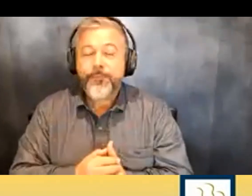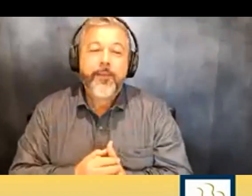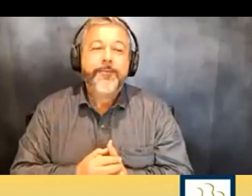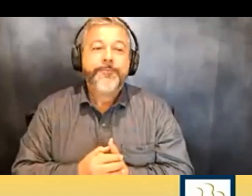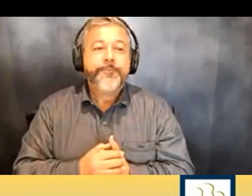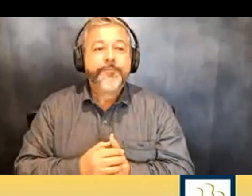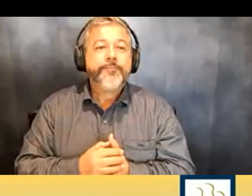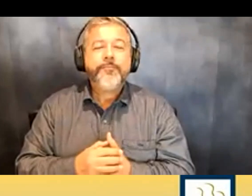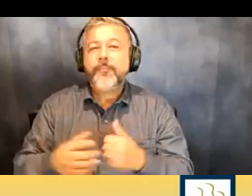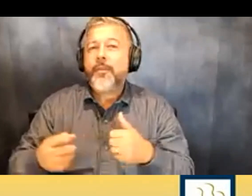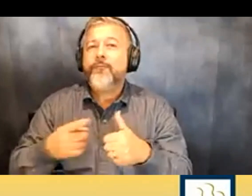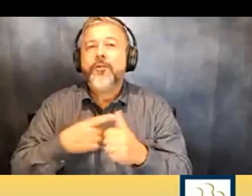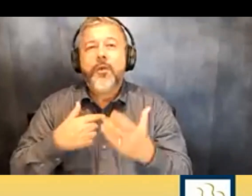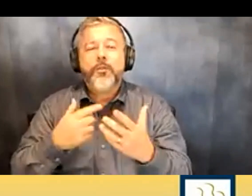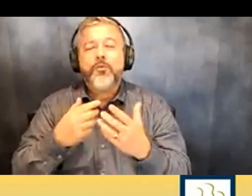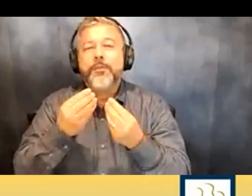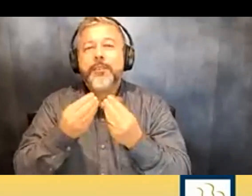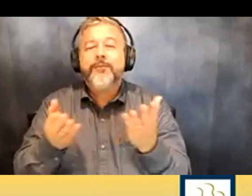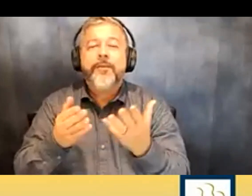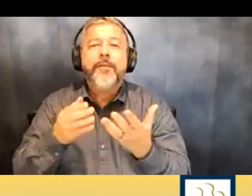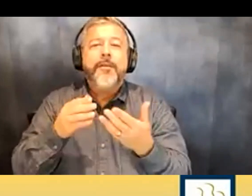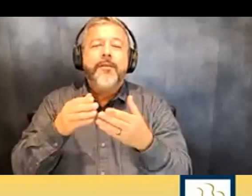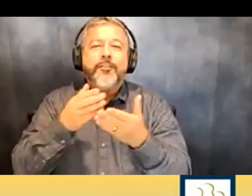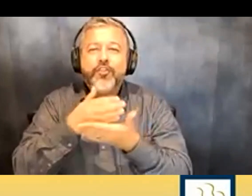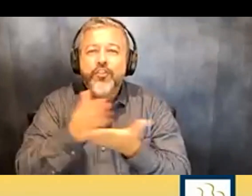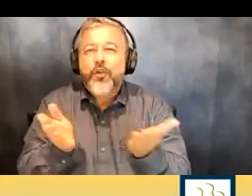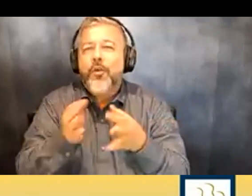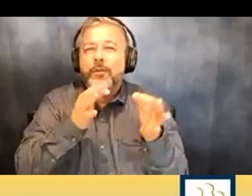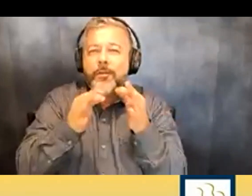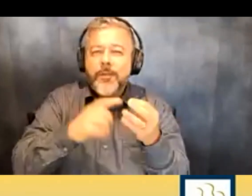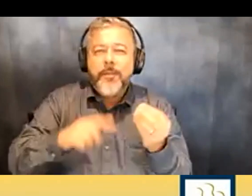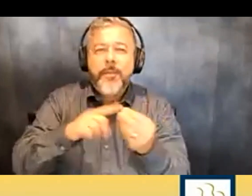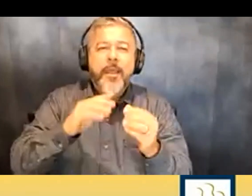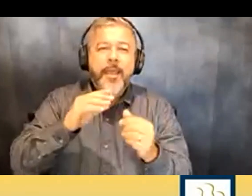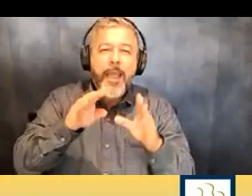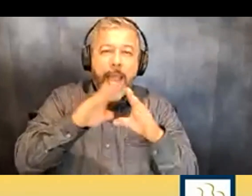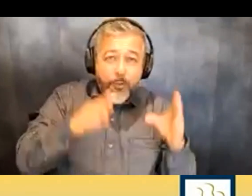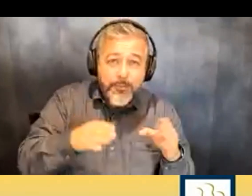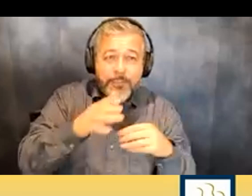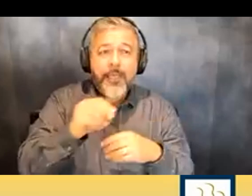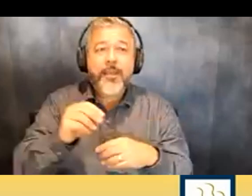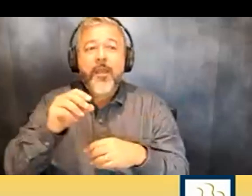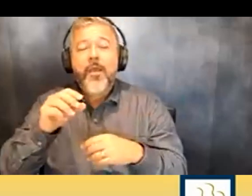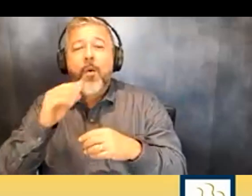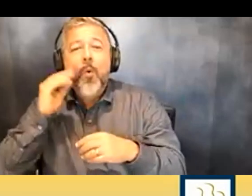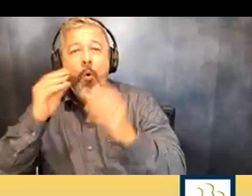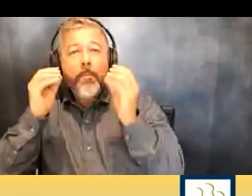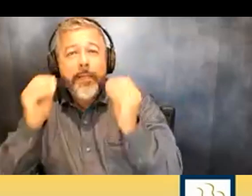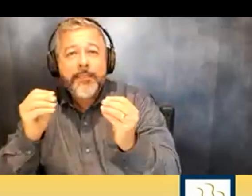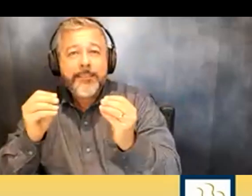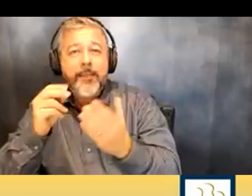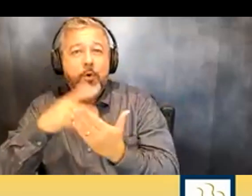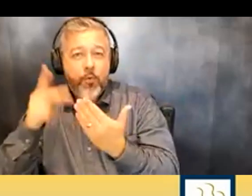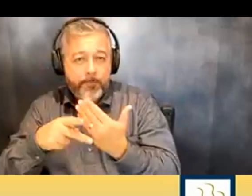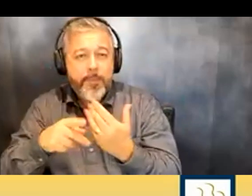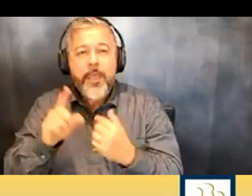So first, I want to just give some overview to our housing and homelessness program and some context about where Department of